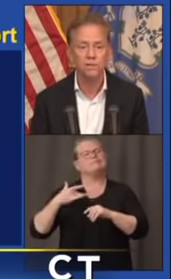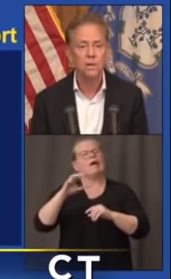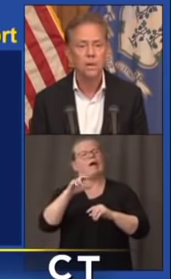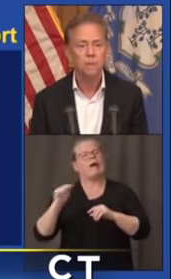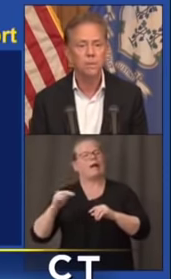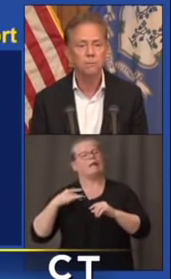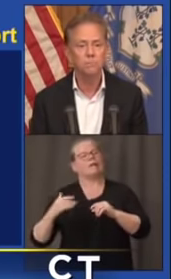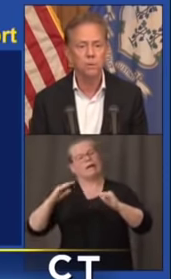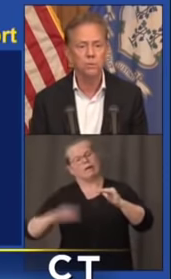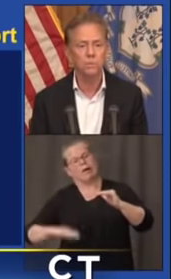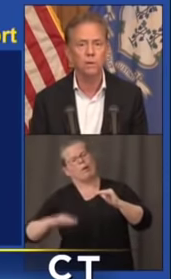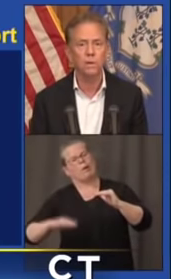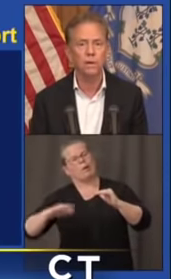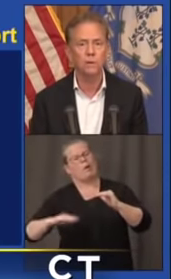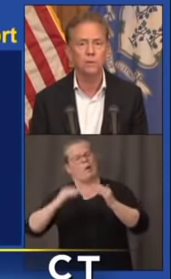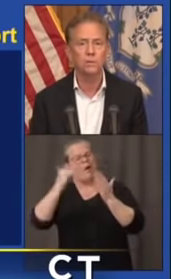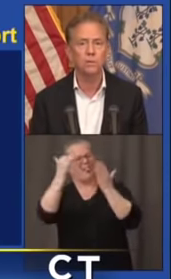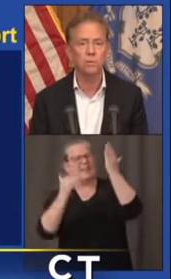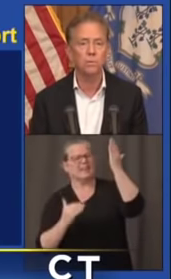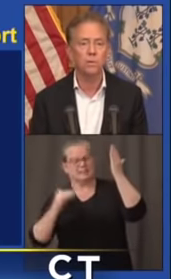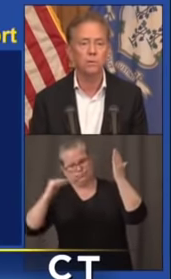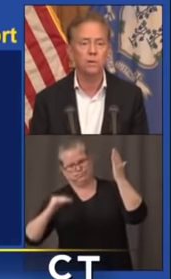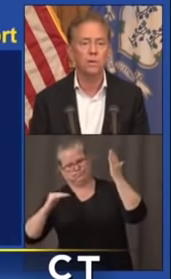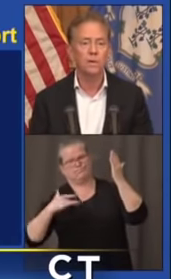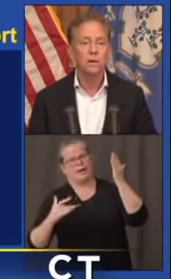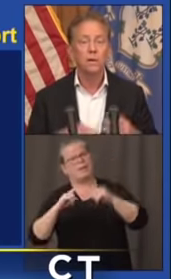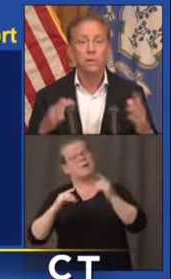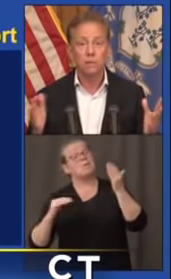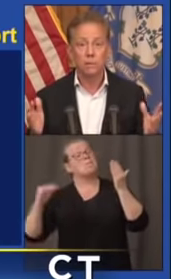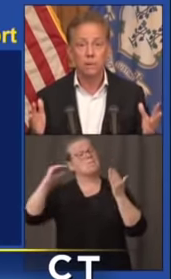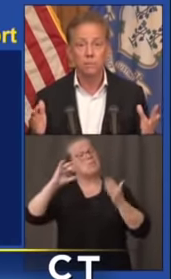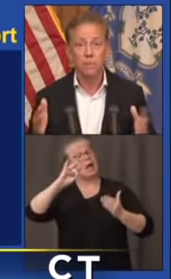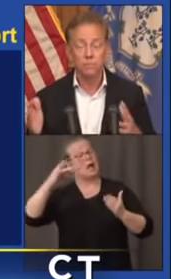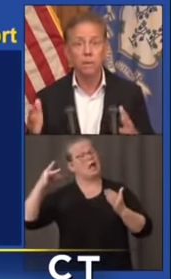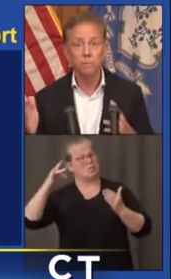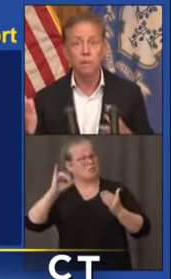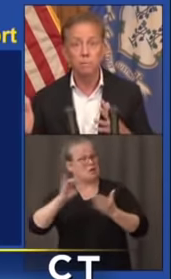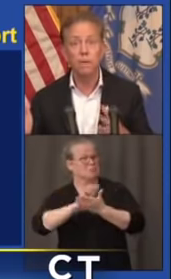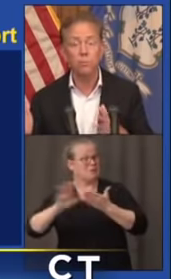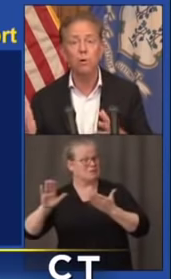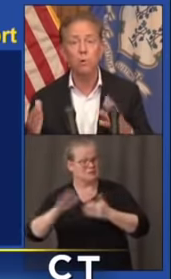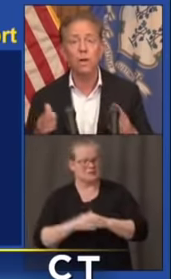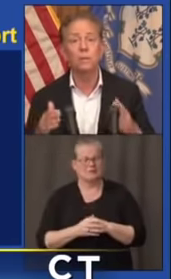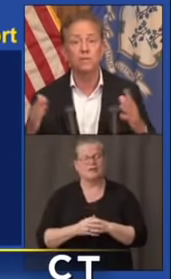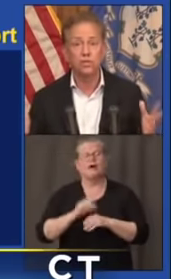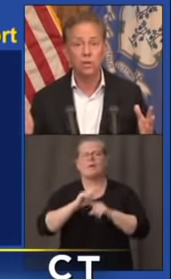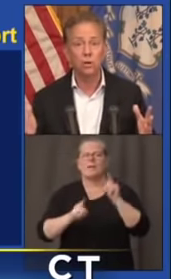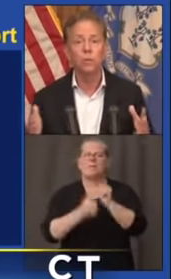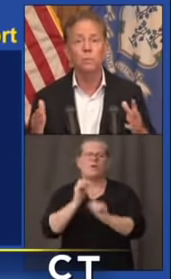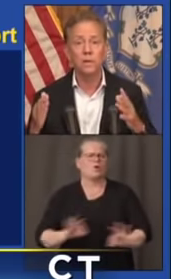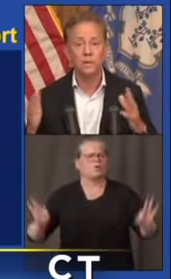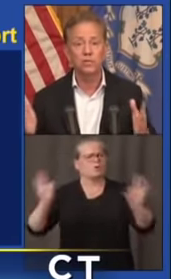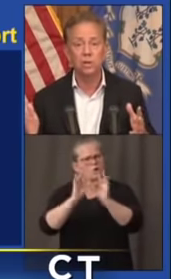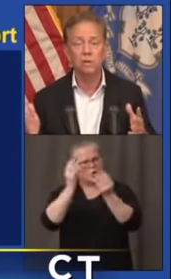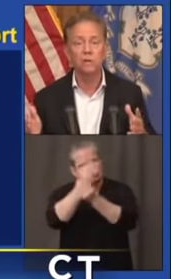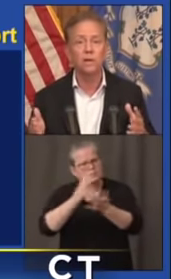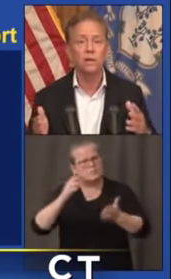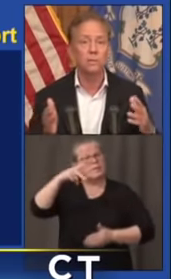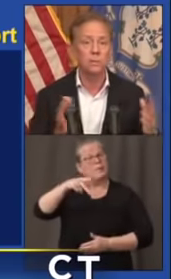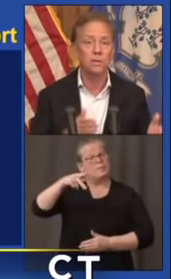list. But most importantly, I wanted you to remember that the PPP program is still open. It's